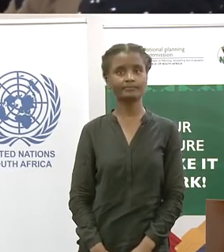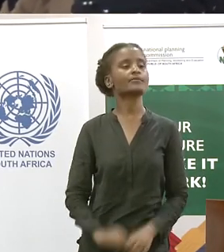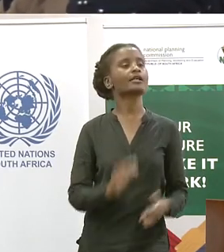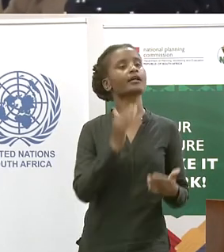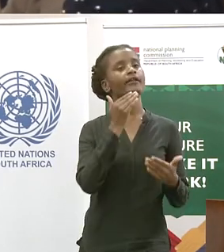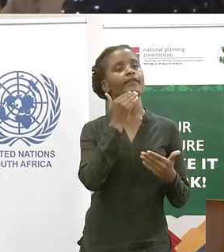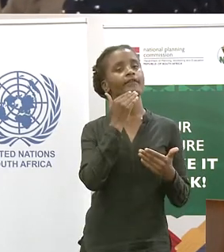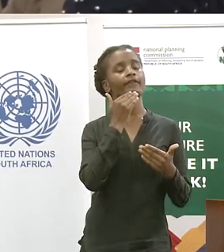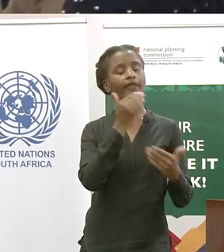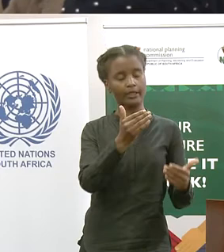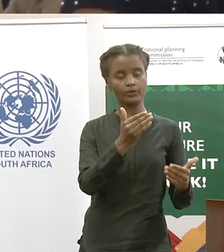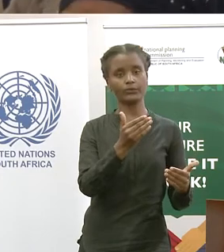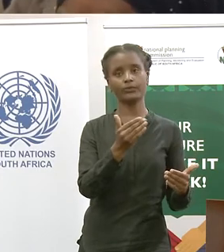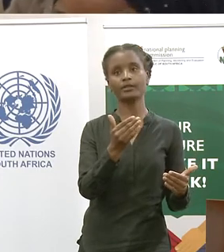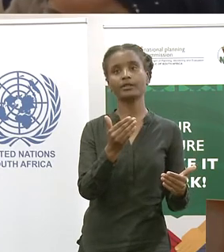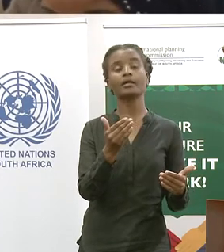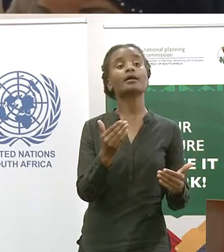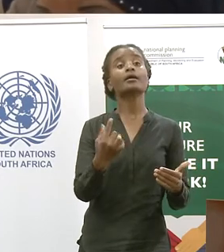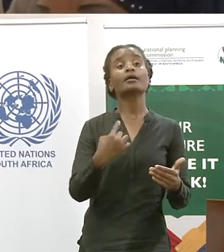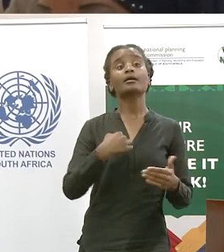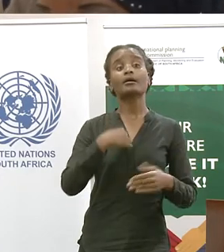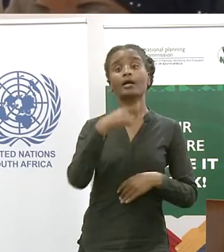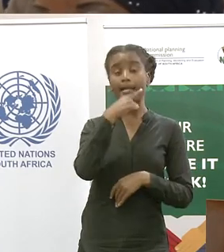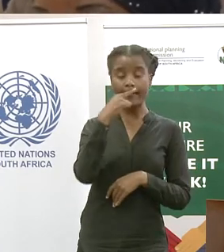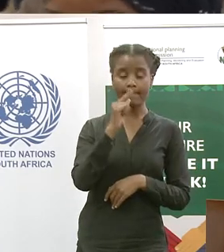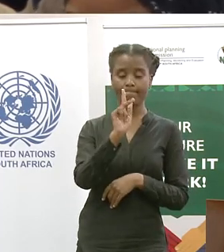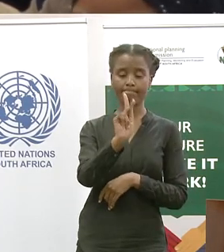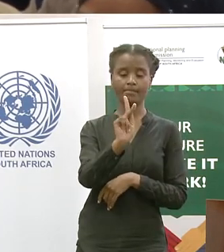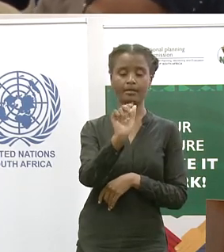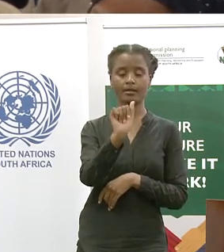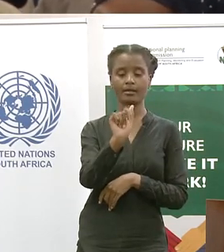Thank you. My name is Kakeot.